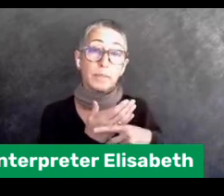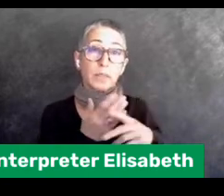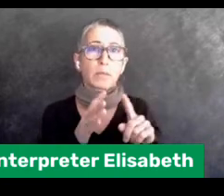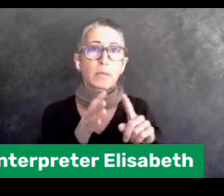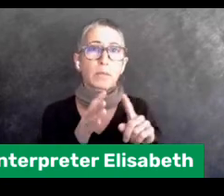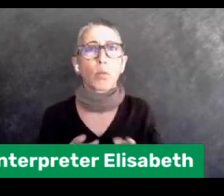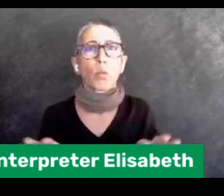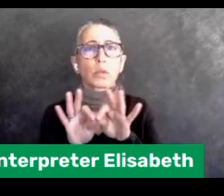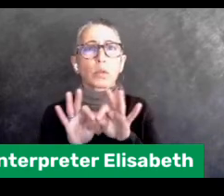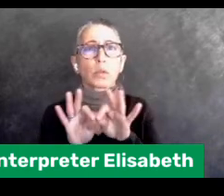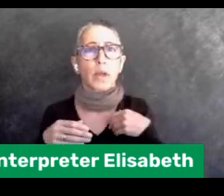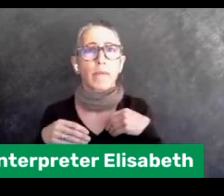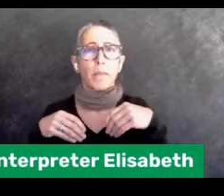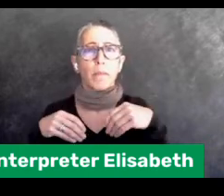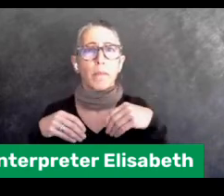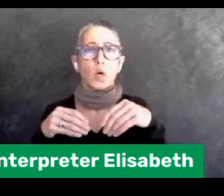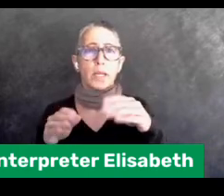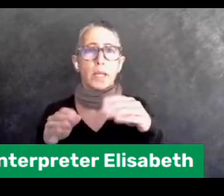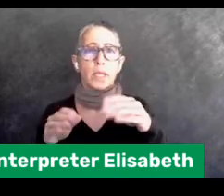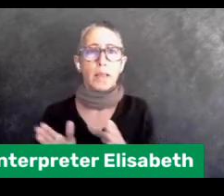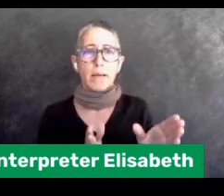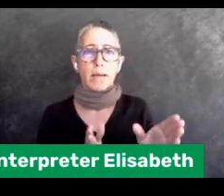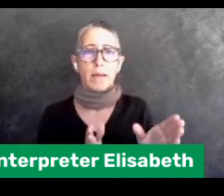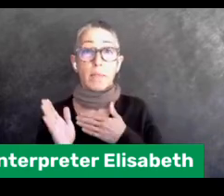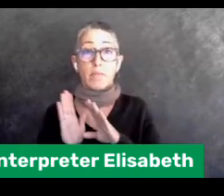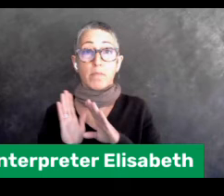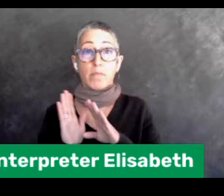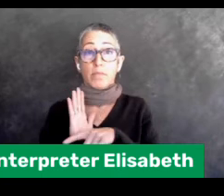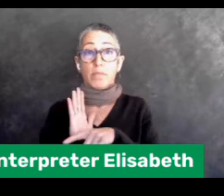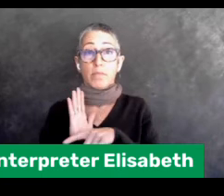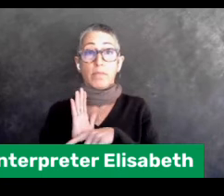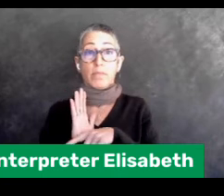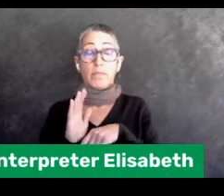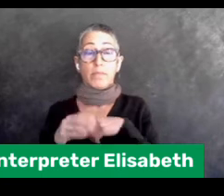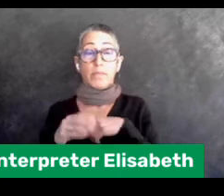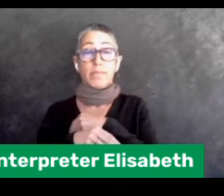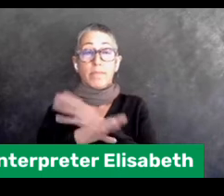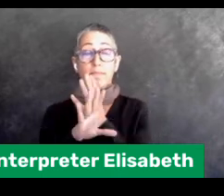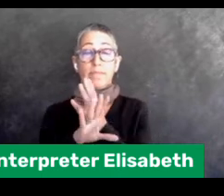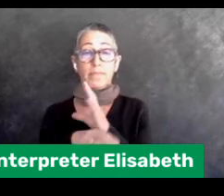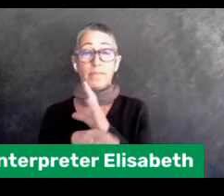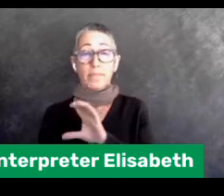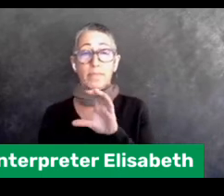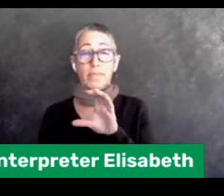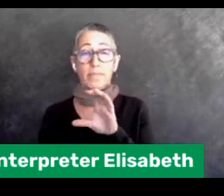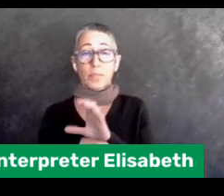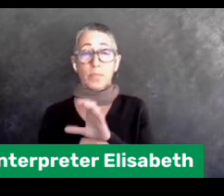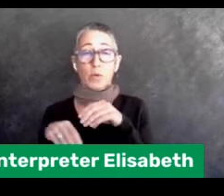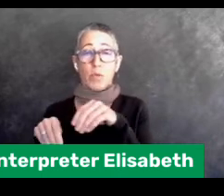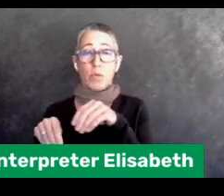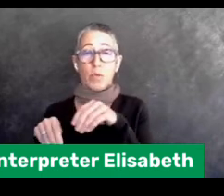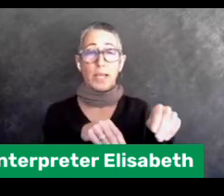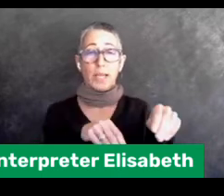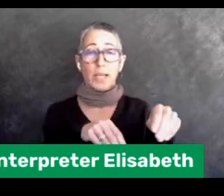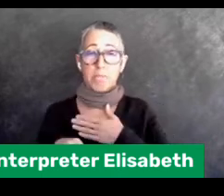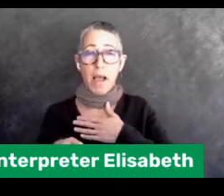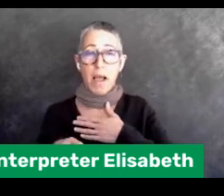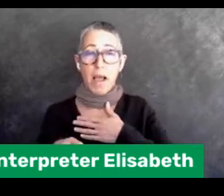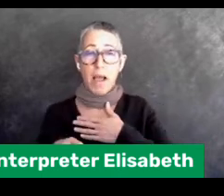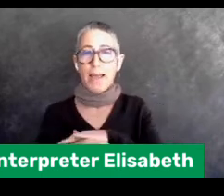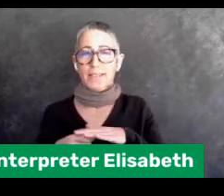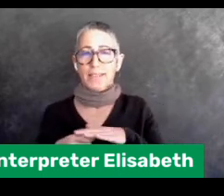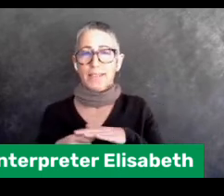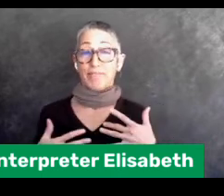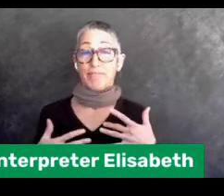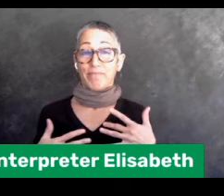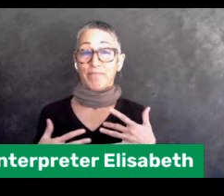well. My background is in digital marketing, so this is where I live and breathe. Usually. So the Austin